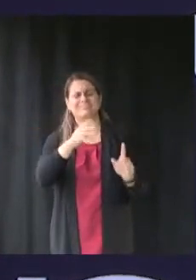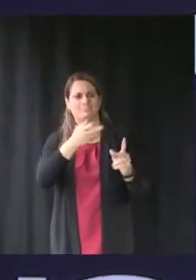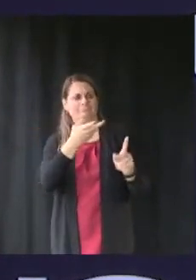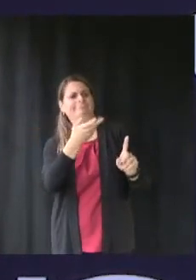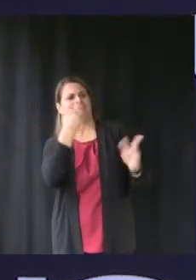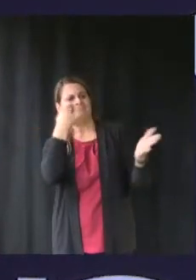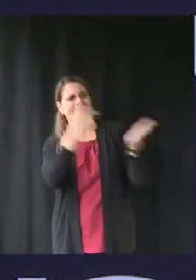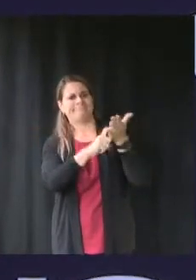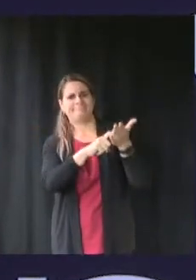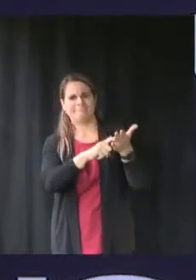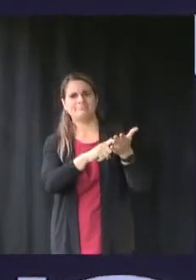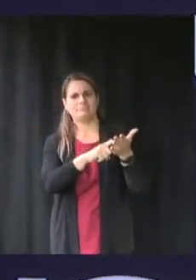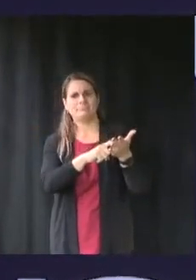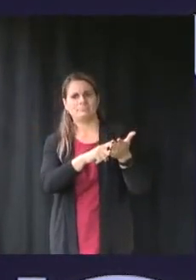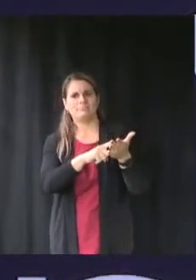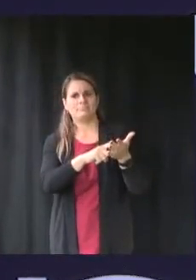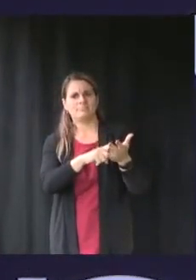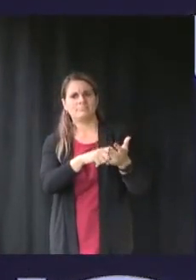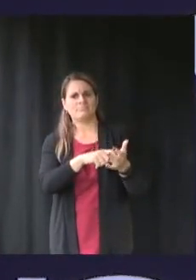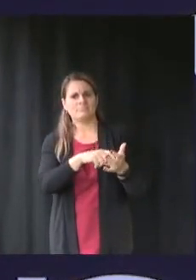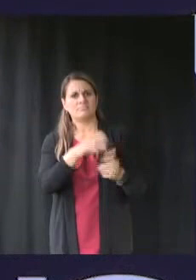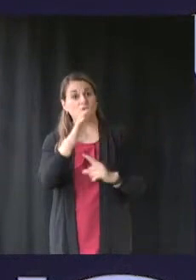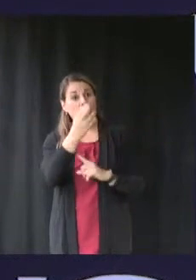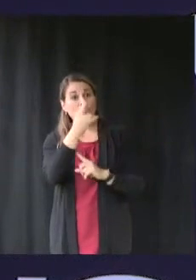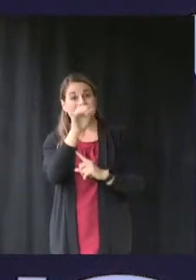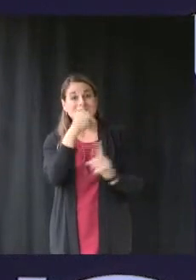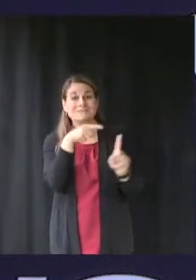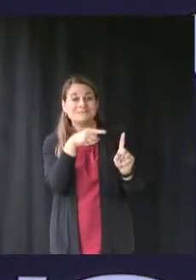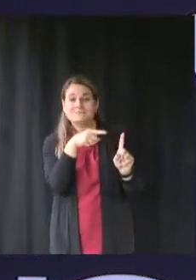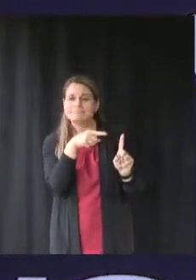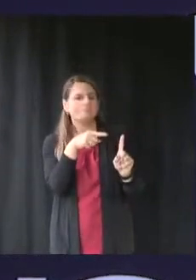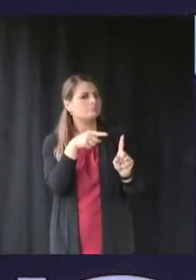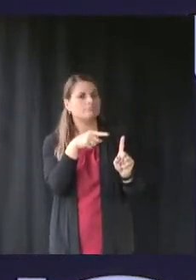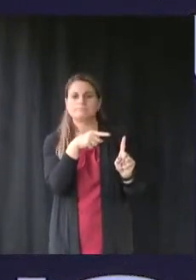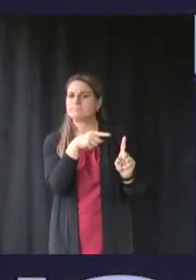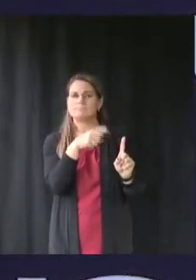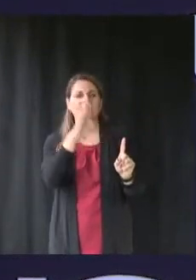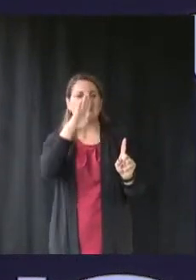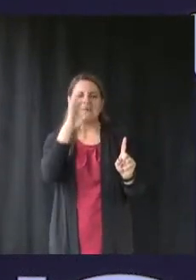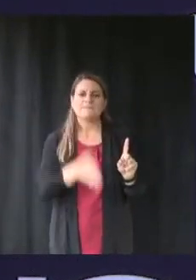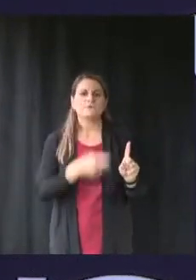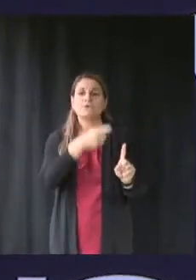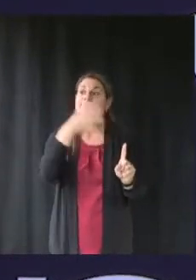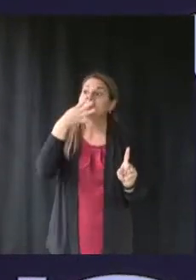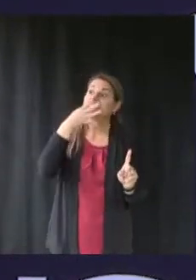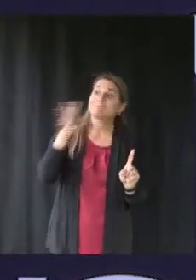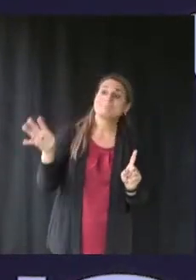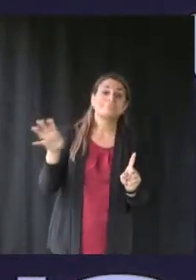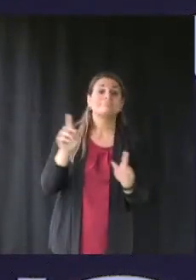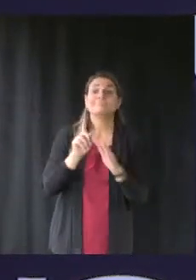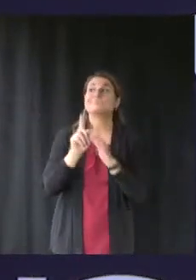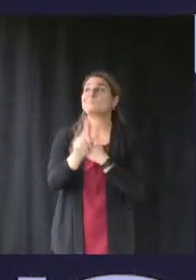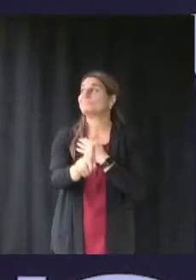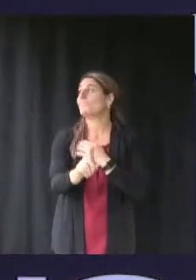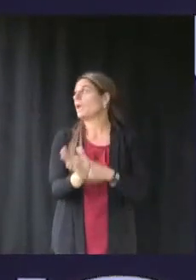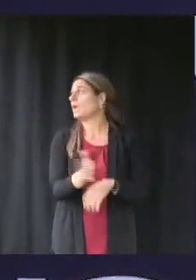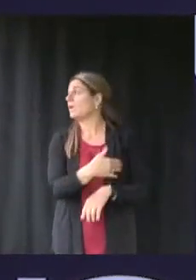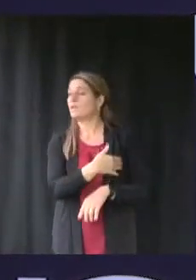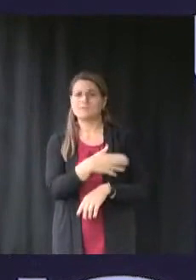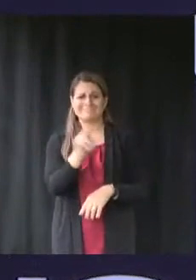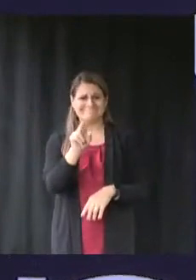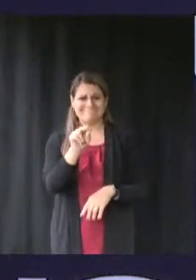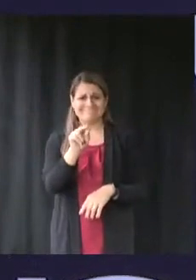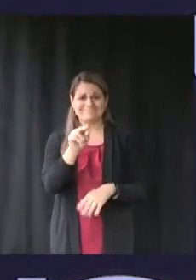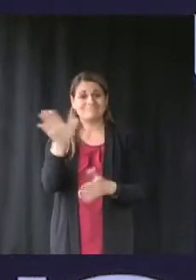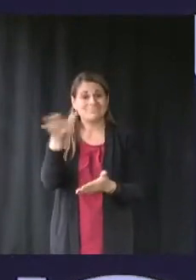seen Chris, figuratively or speaking, walk by anybody. I've never seen him, nor his wife, nor his